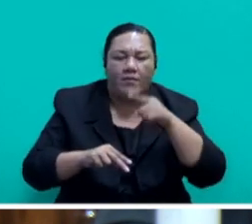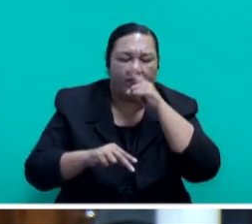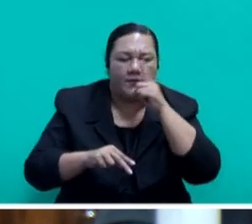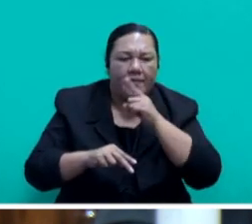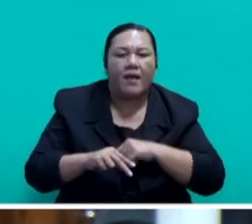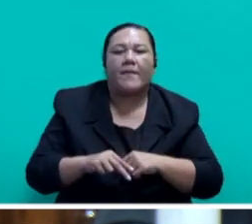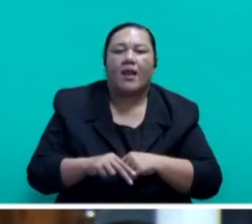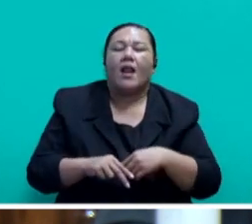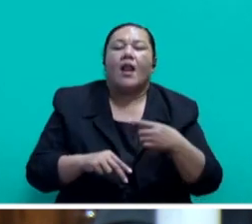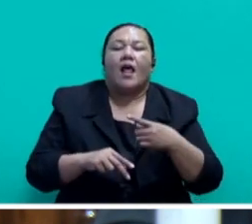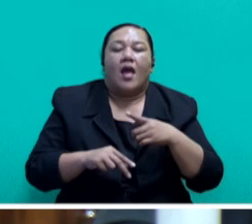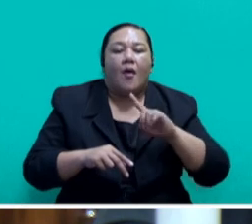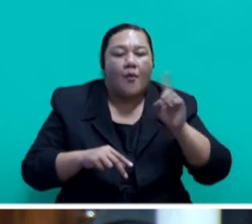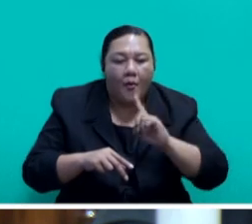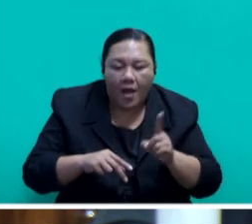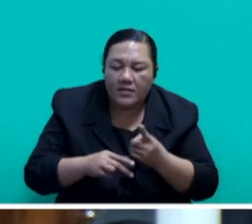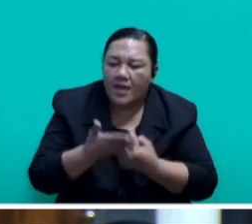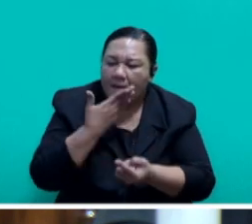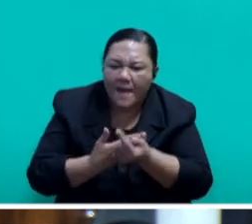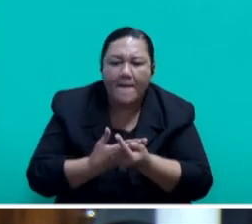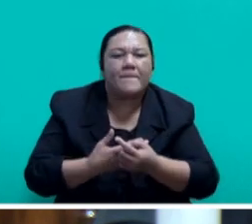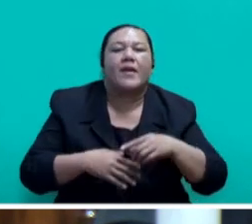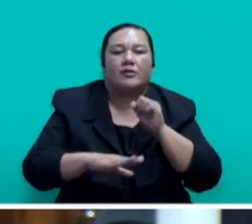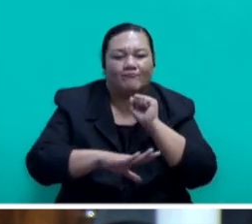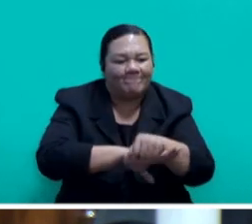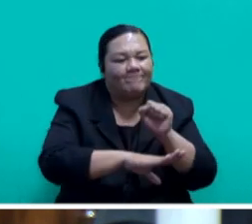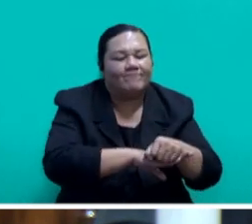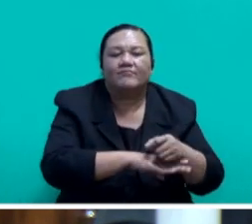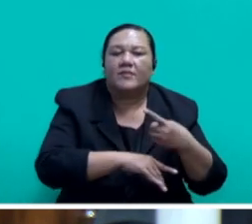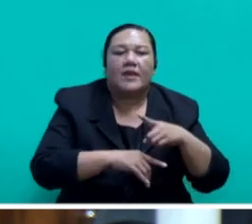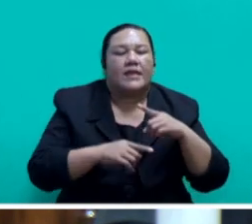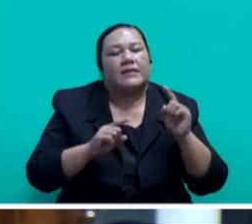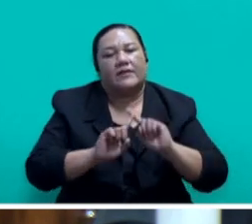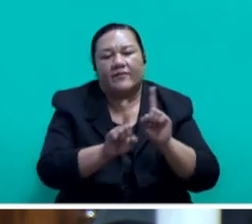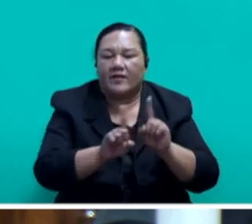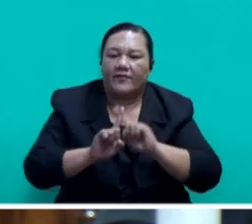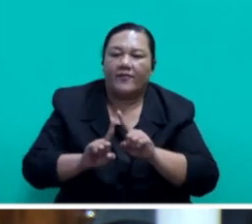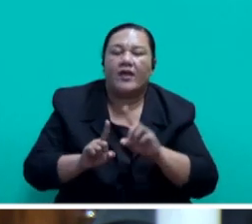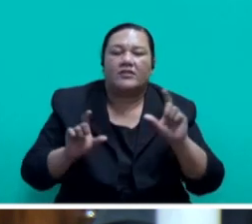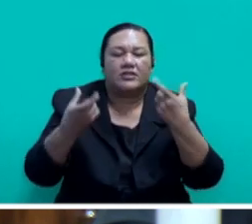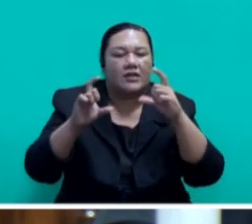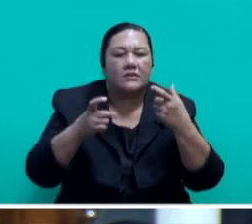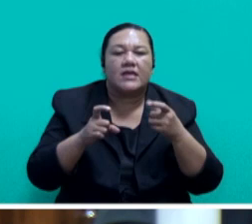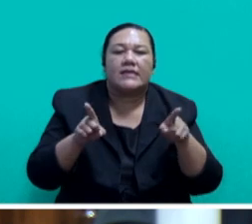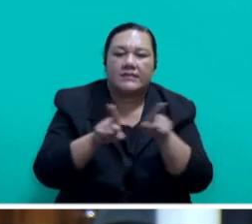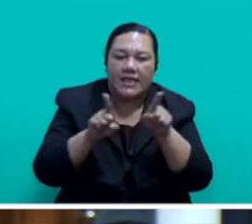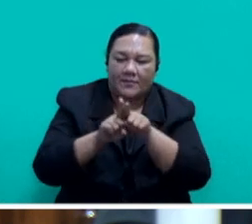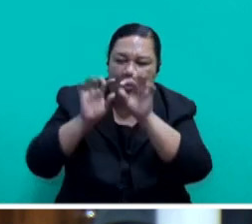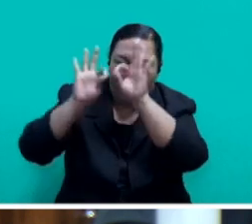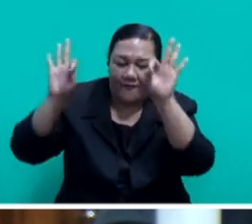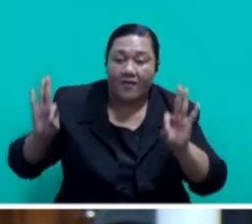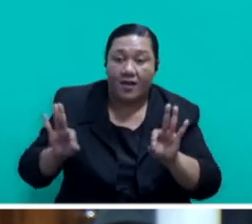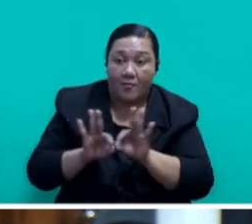its endeavors, and demonstrates prudence in its fiscal framework to maintain a sustainable national